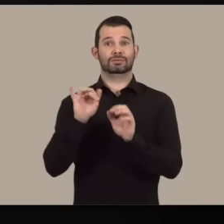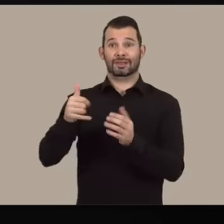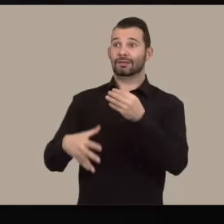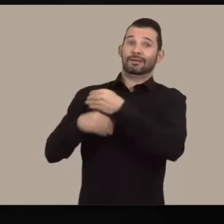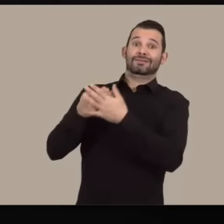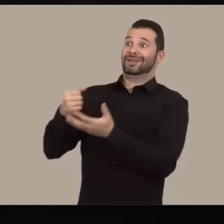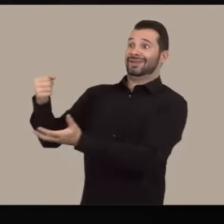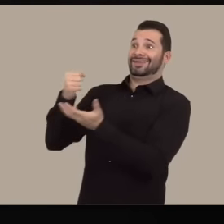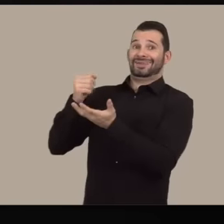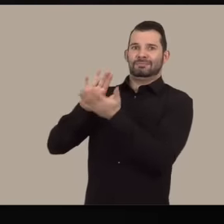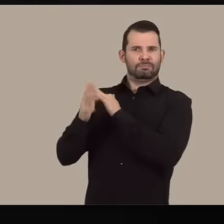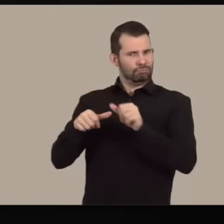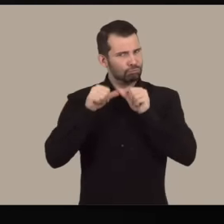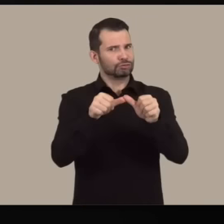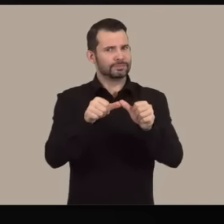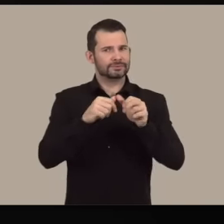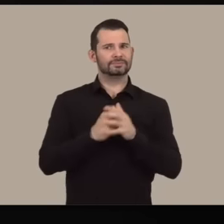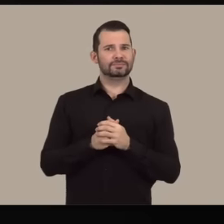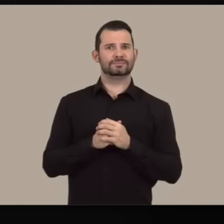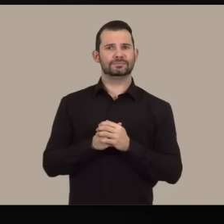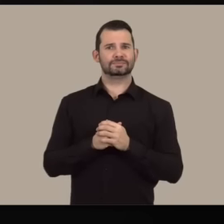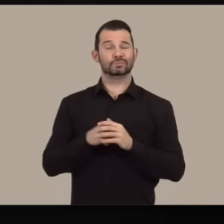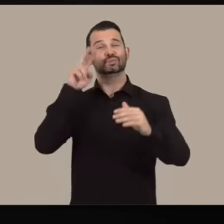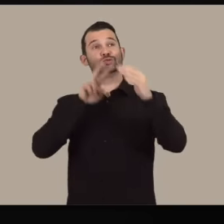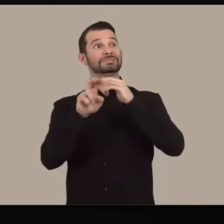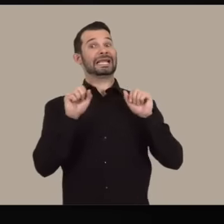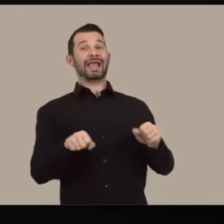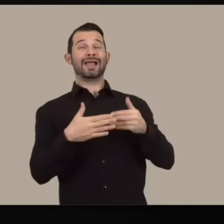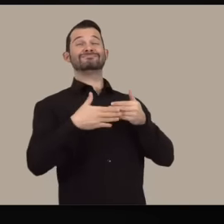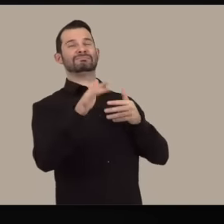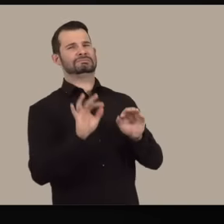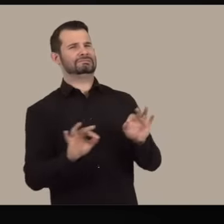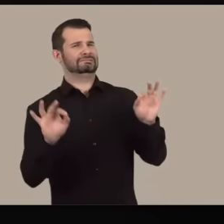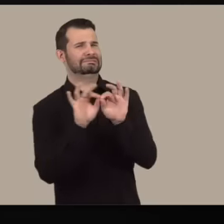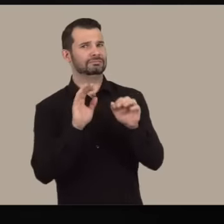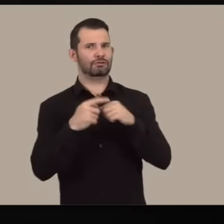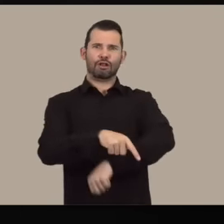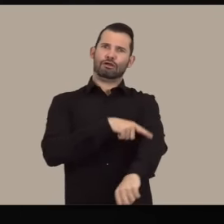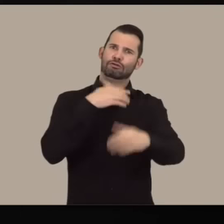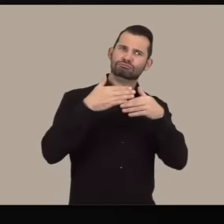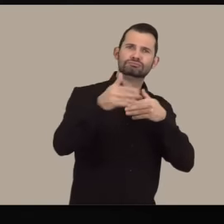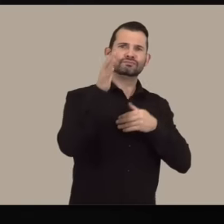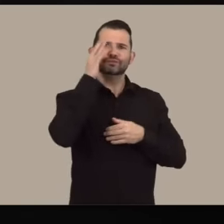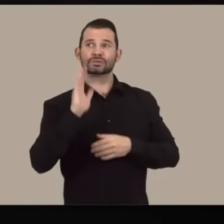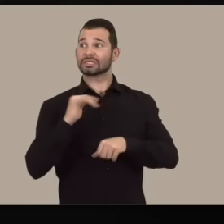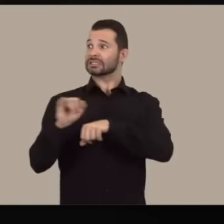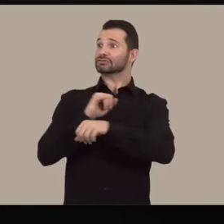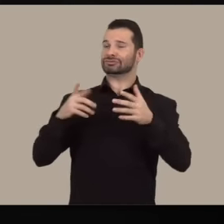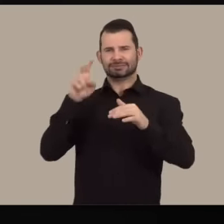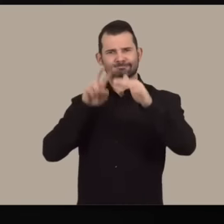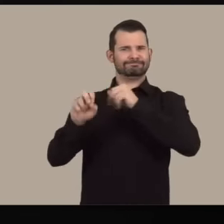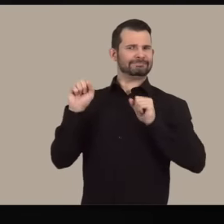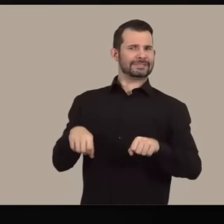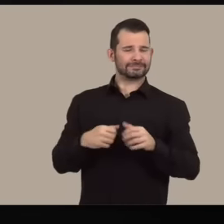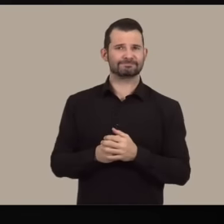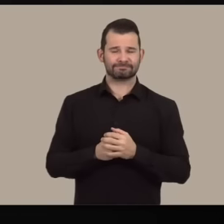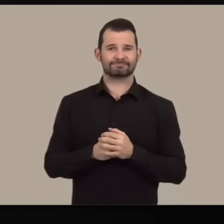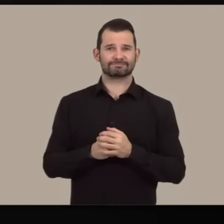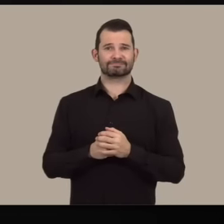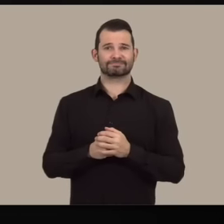emphasize, it is crucial to make this extra funding permanent. Predictability is key to the